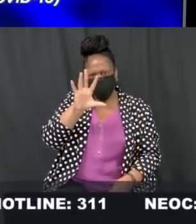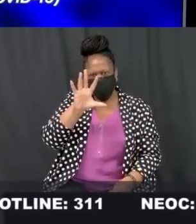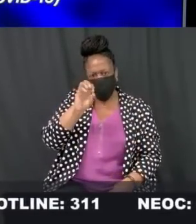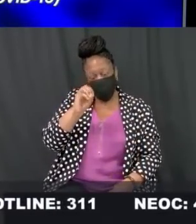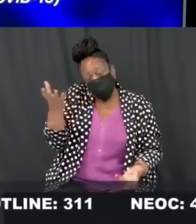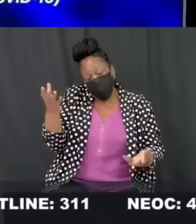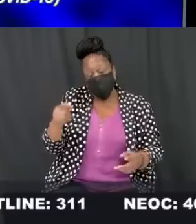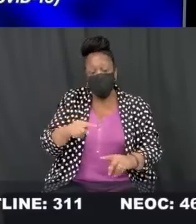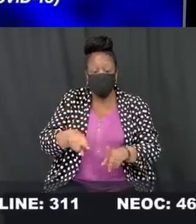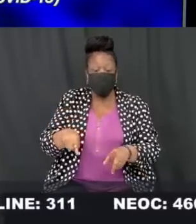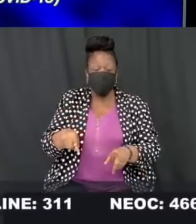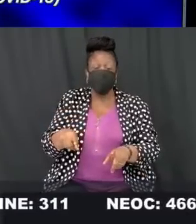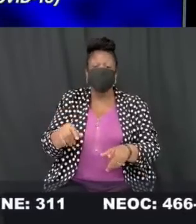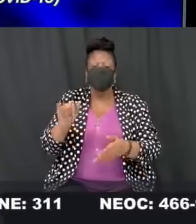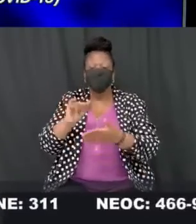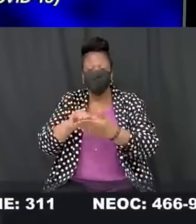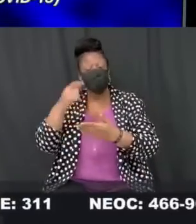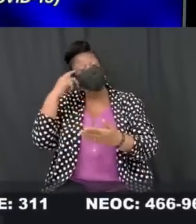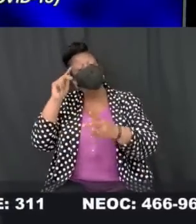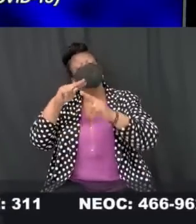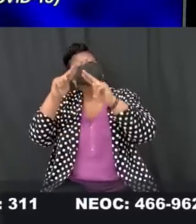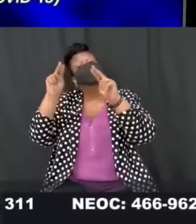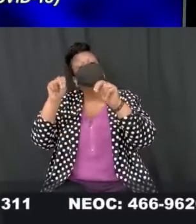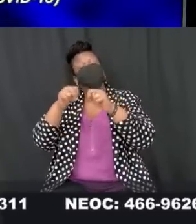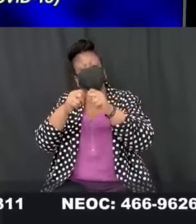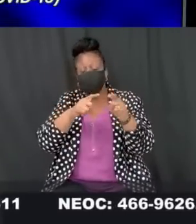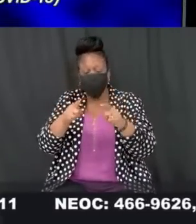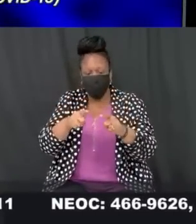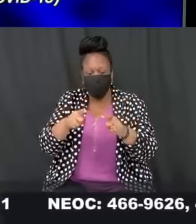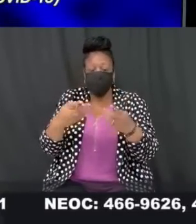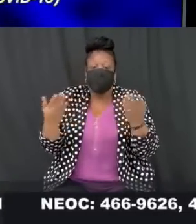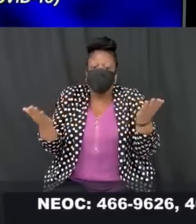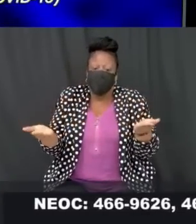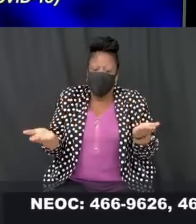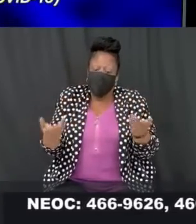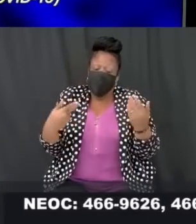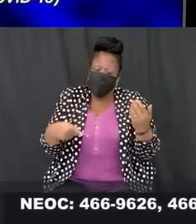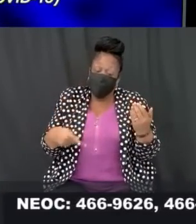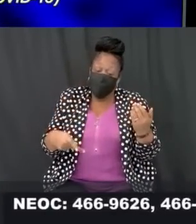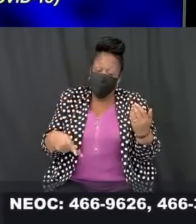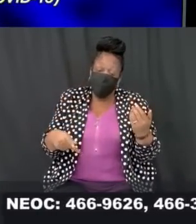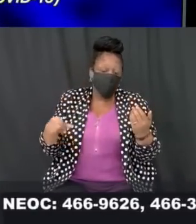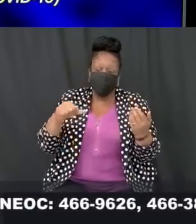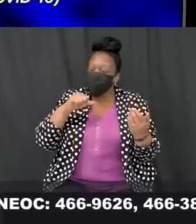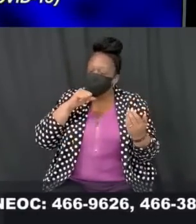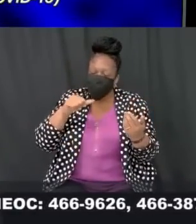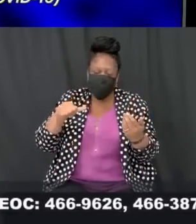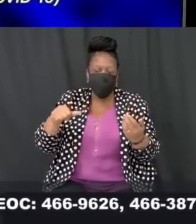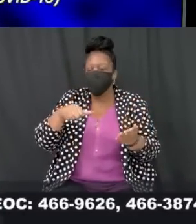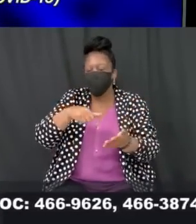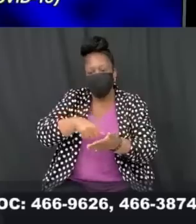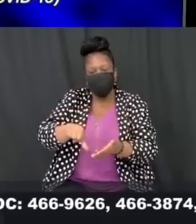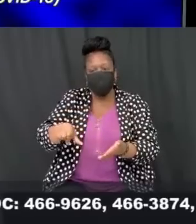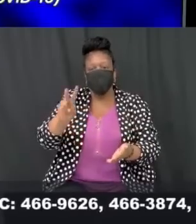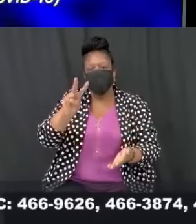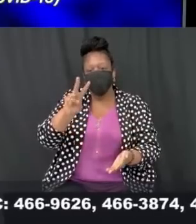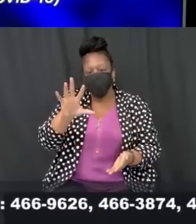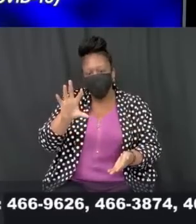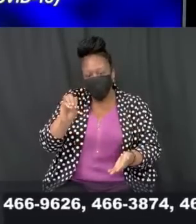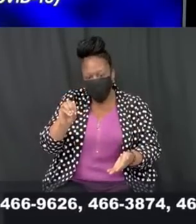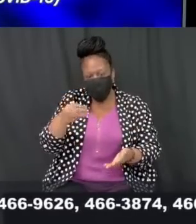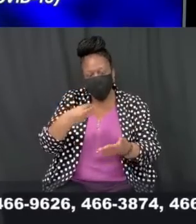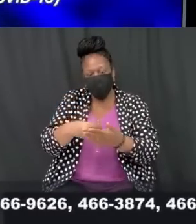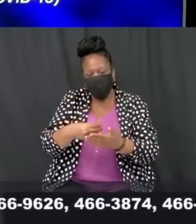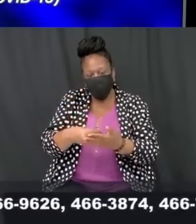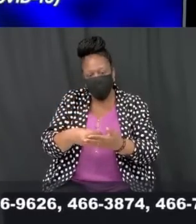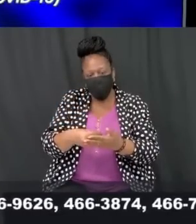adopt. But for us here, we are not charging the $250 as stated